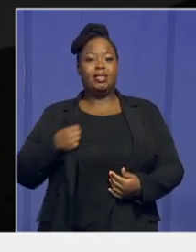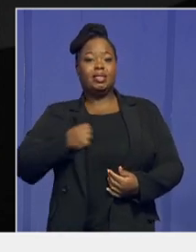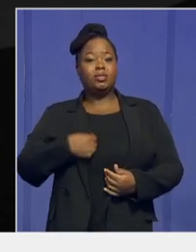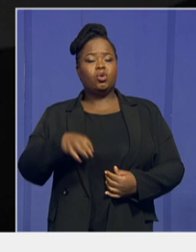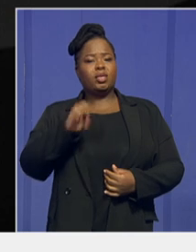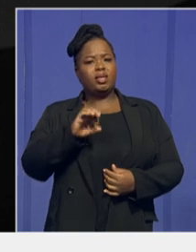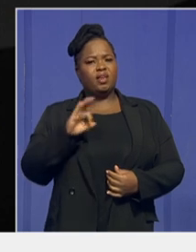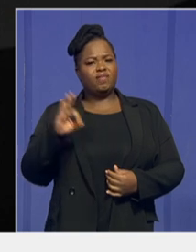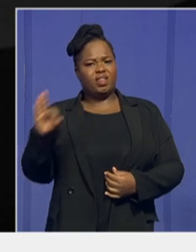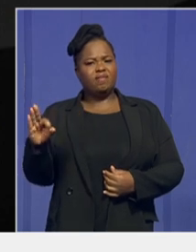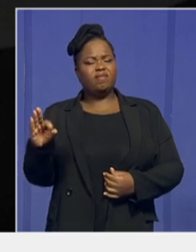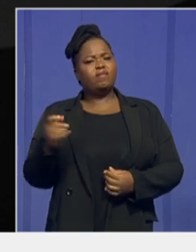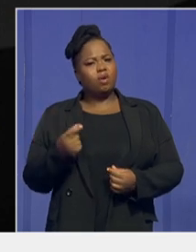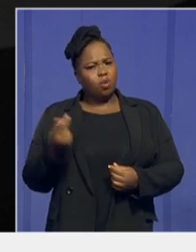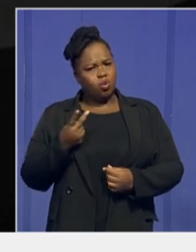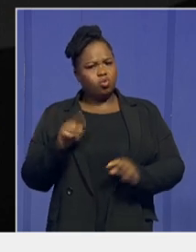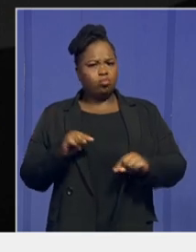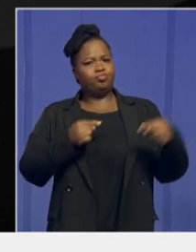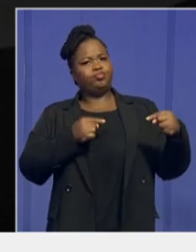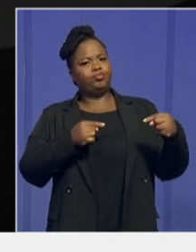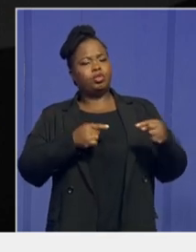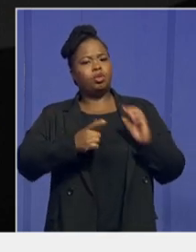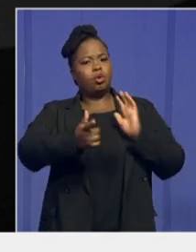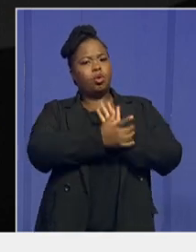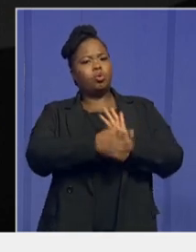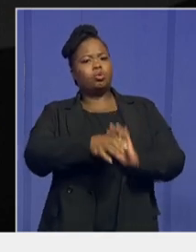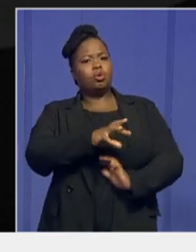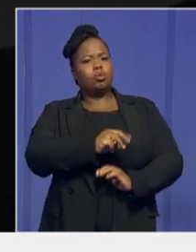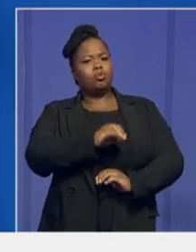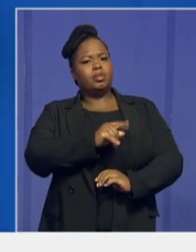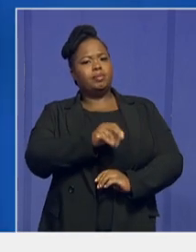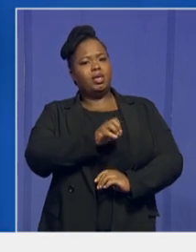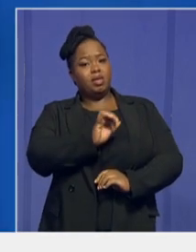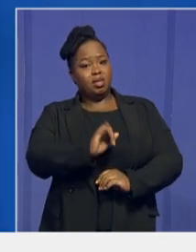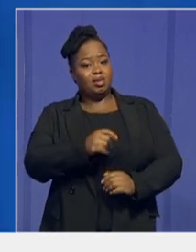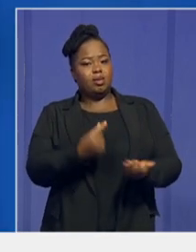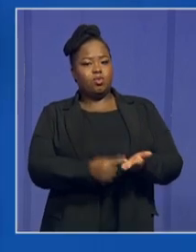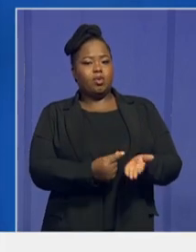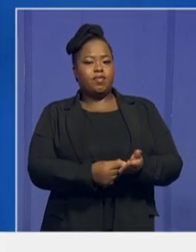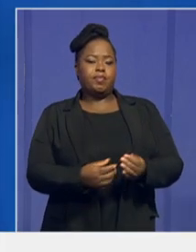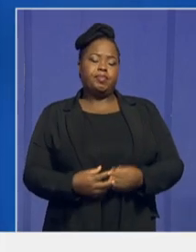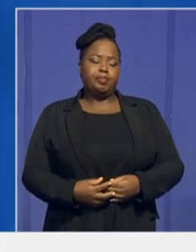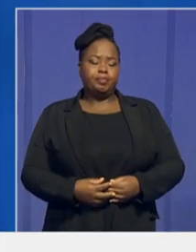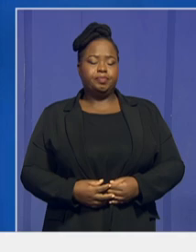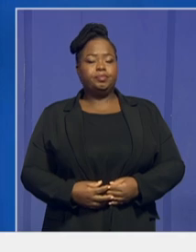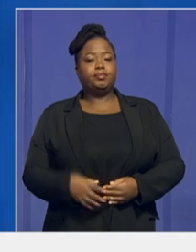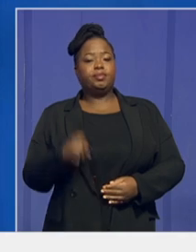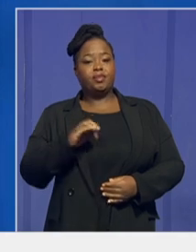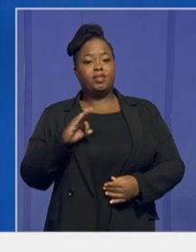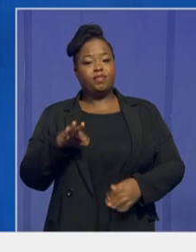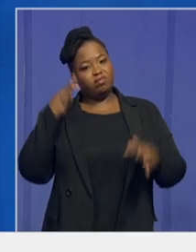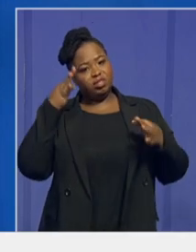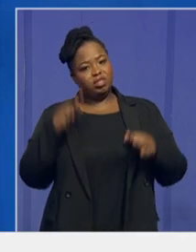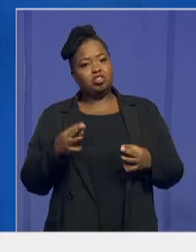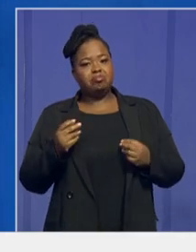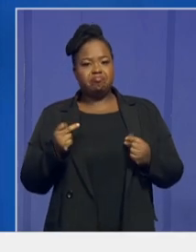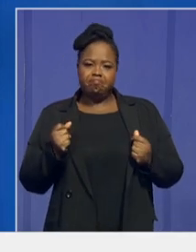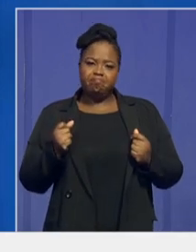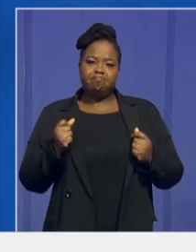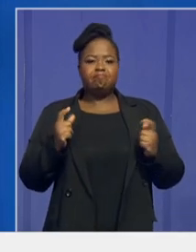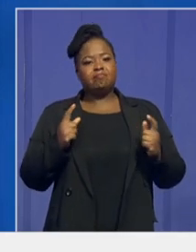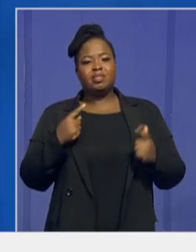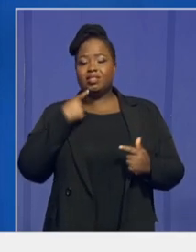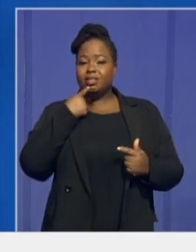taken a public stance against the laws being passed by Museveni in Uganda. The EFF is standing by its decision, saying that it will be a platform